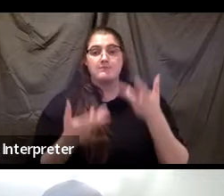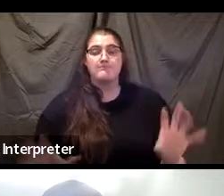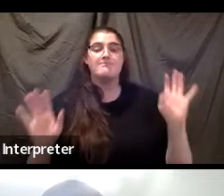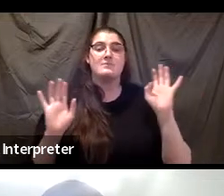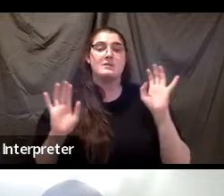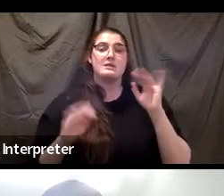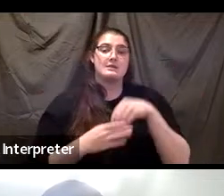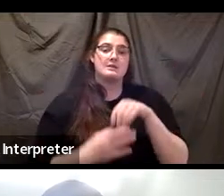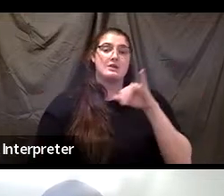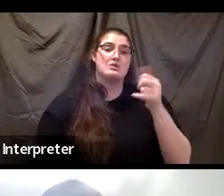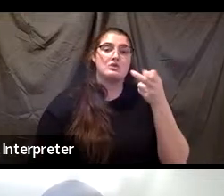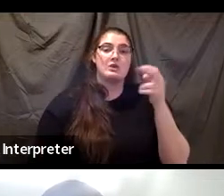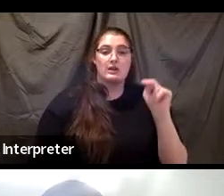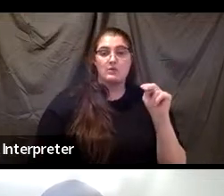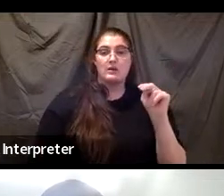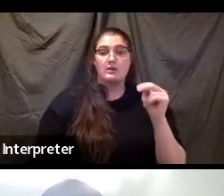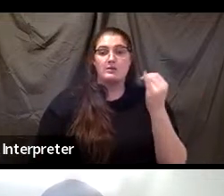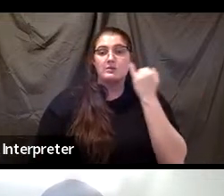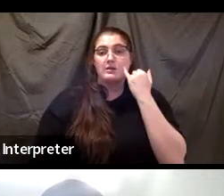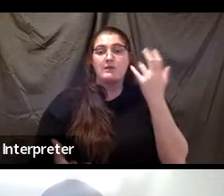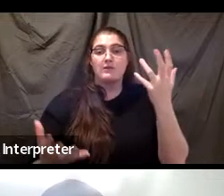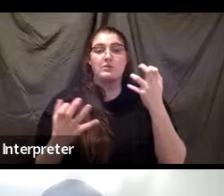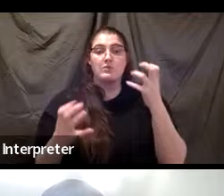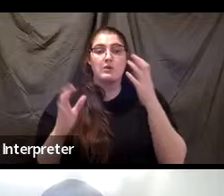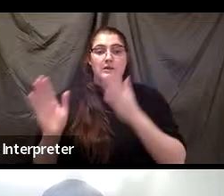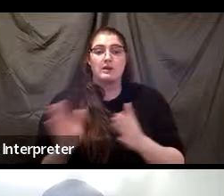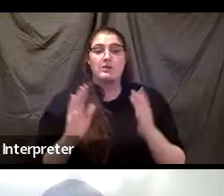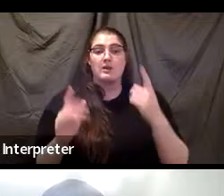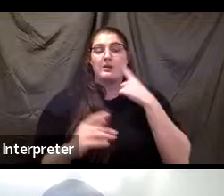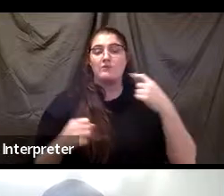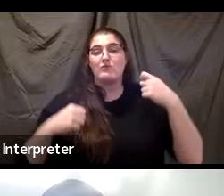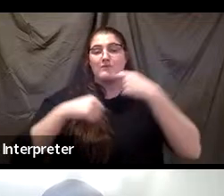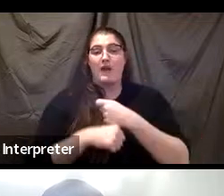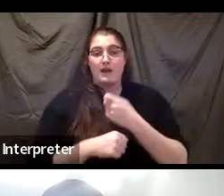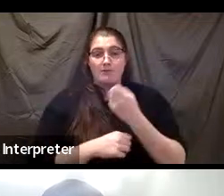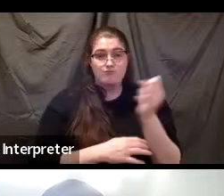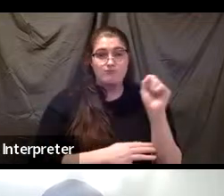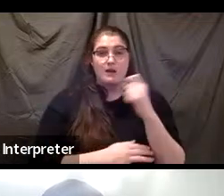in January. So if you want to, get ready for a fight, I'm ready.